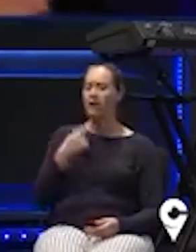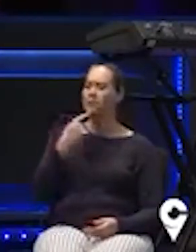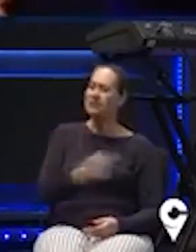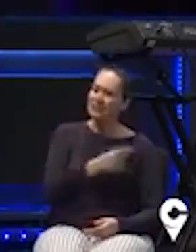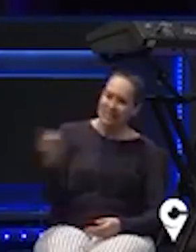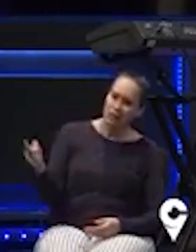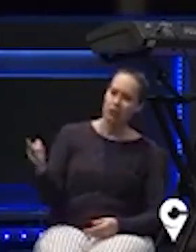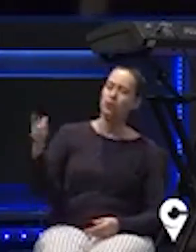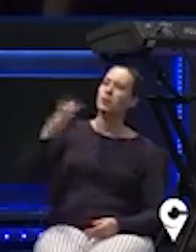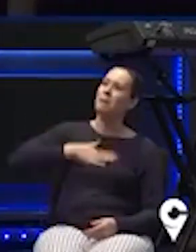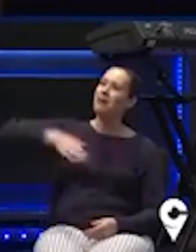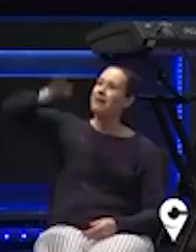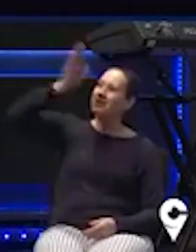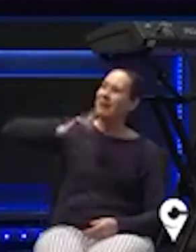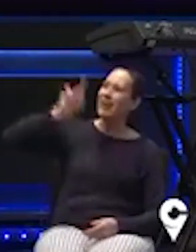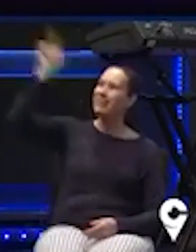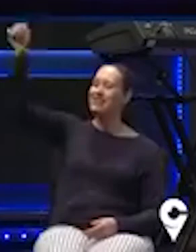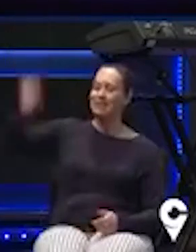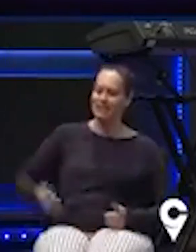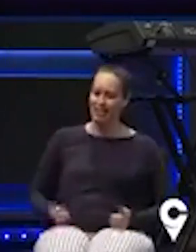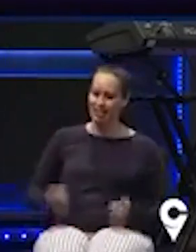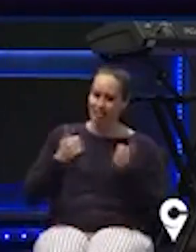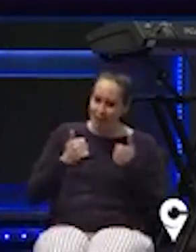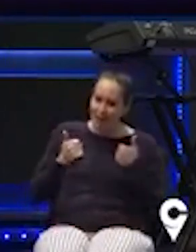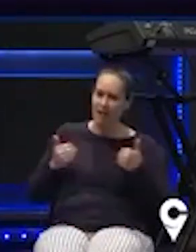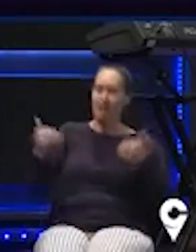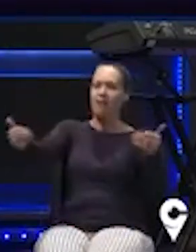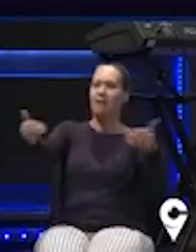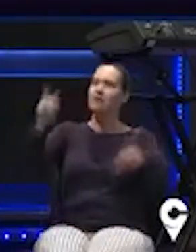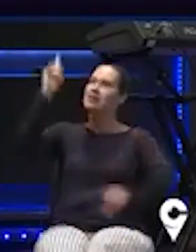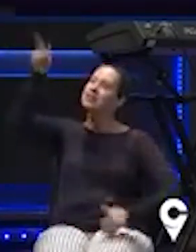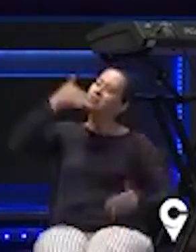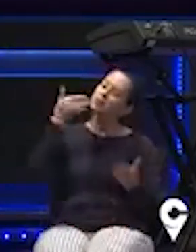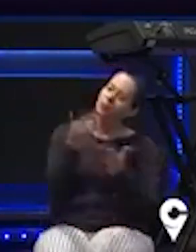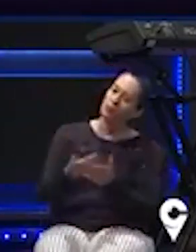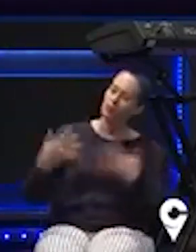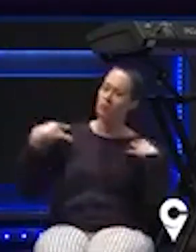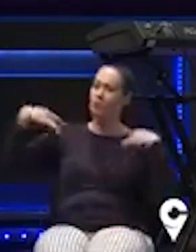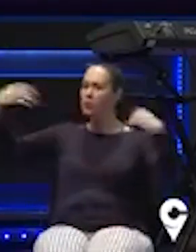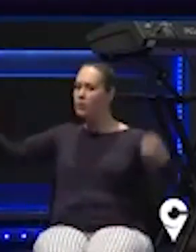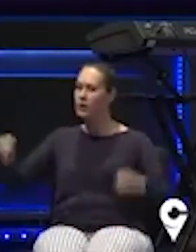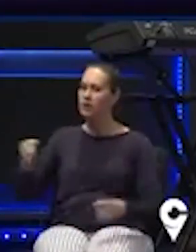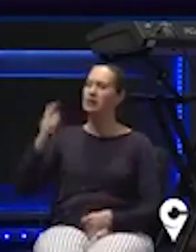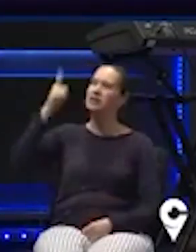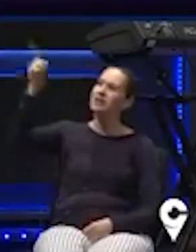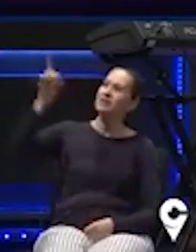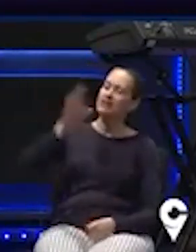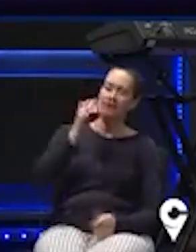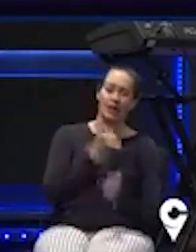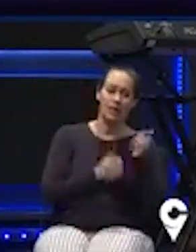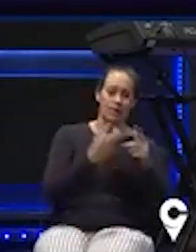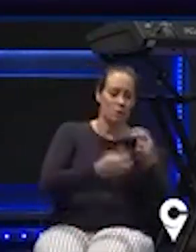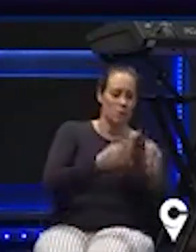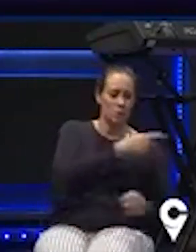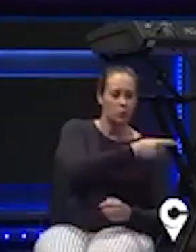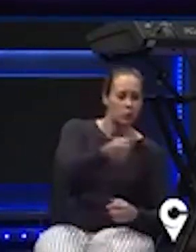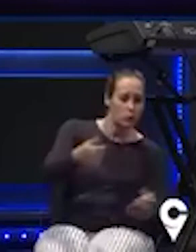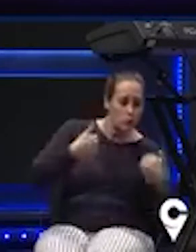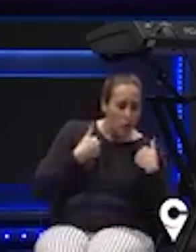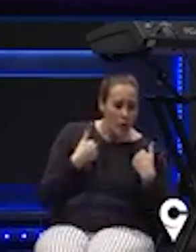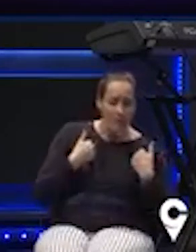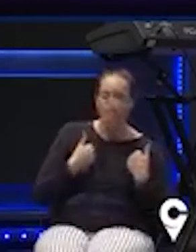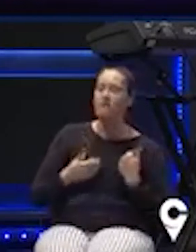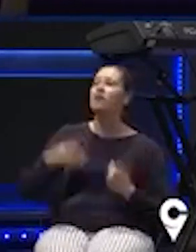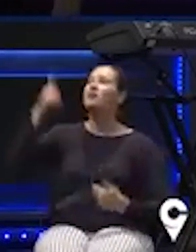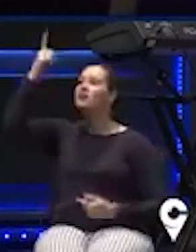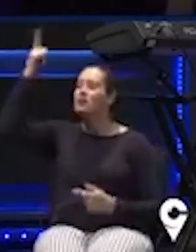is alive and well. He is exalted because he humbled and served us. And every Friday that you're going through has a Sunday that